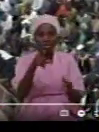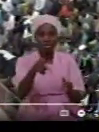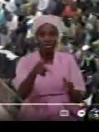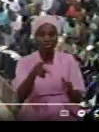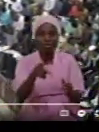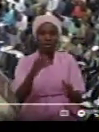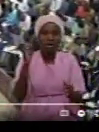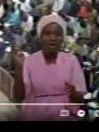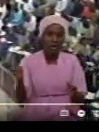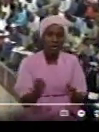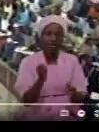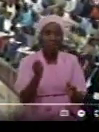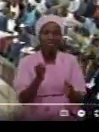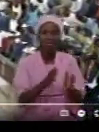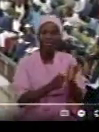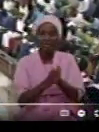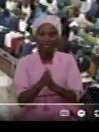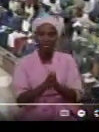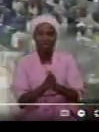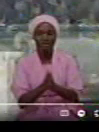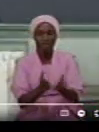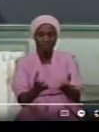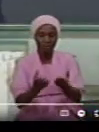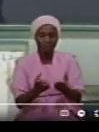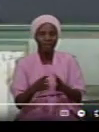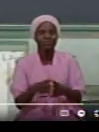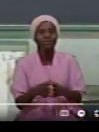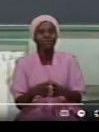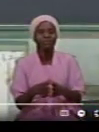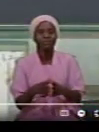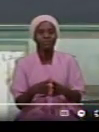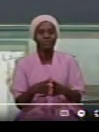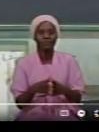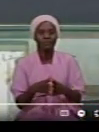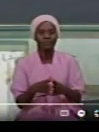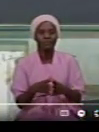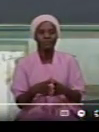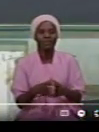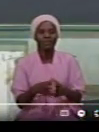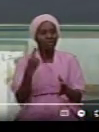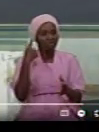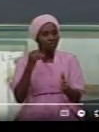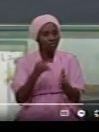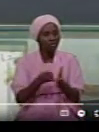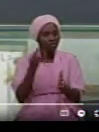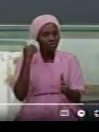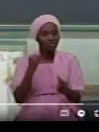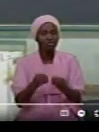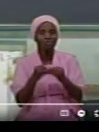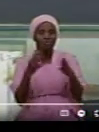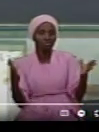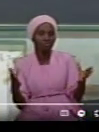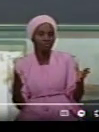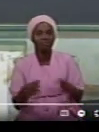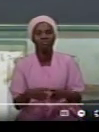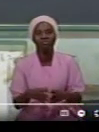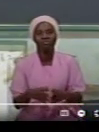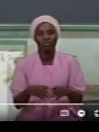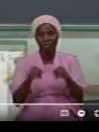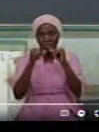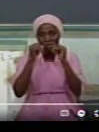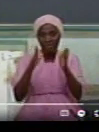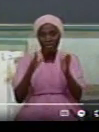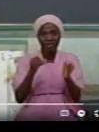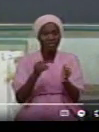in gathering the spoil, for it was so much. Blessings, for it